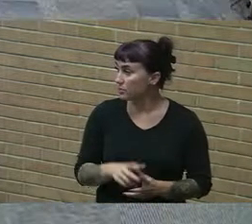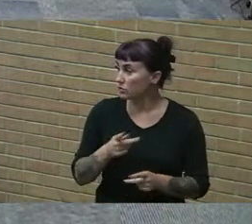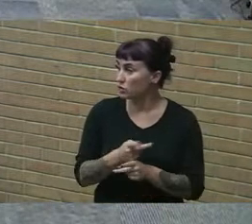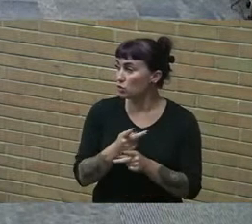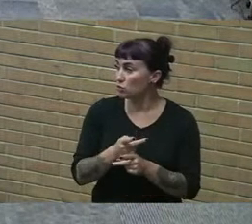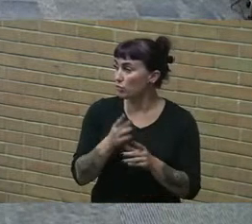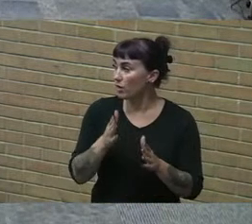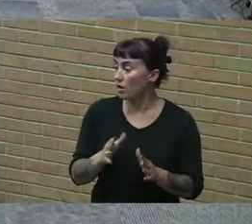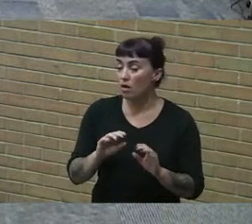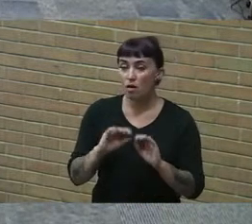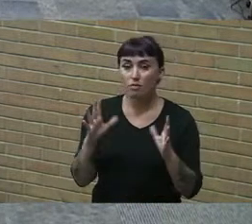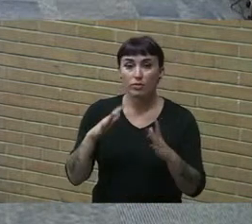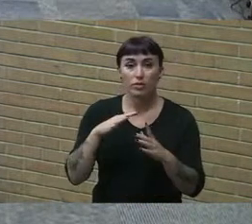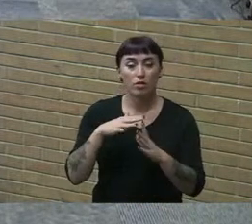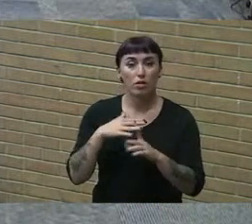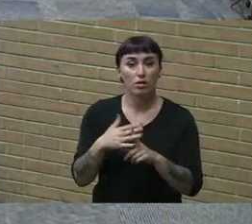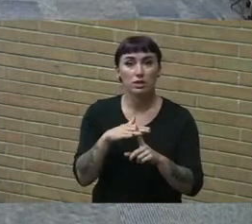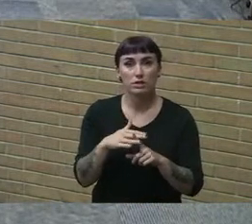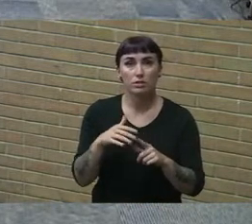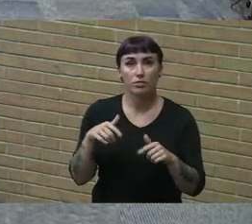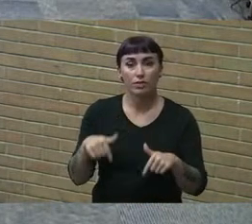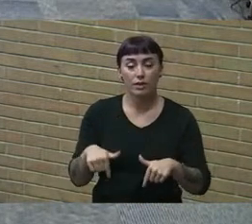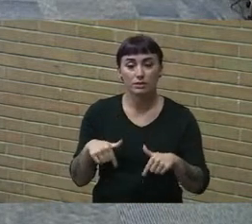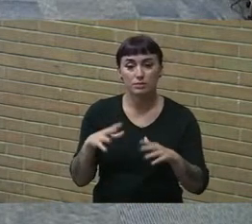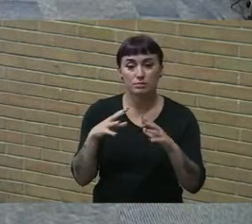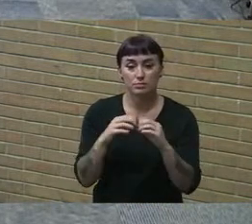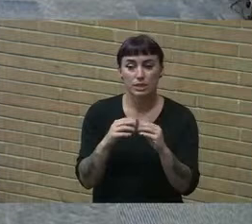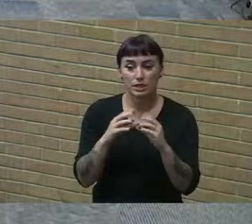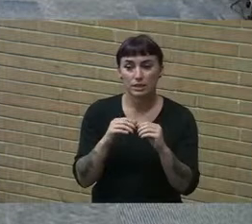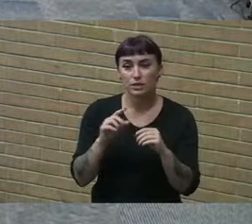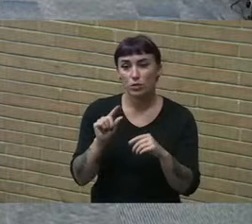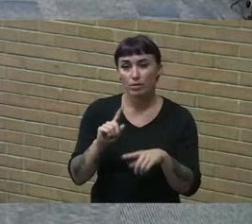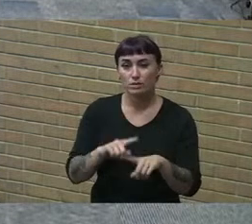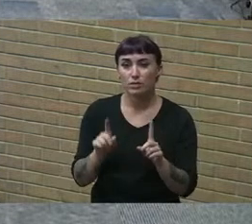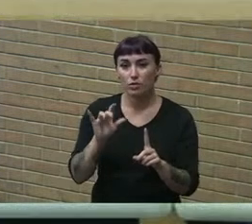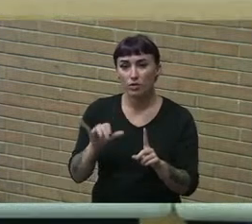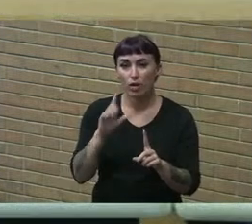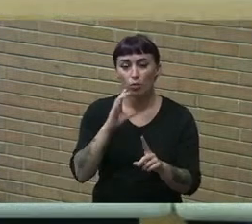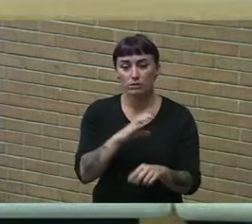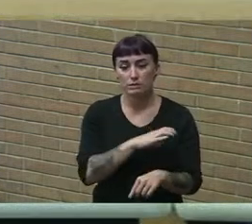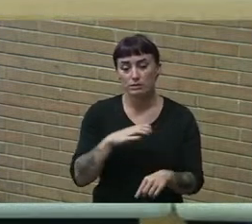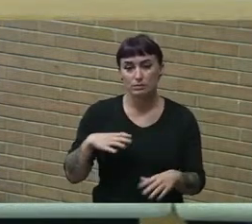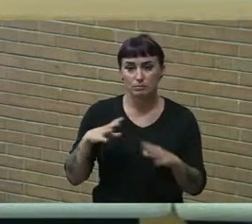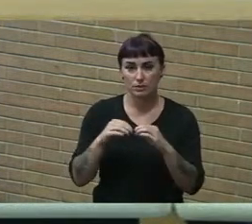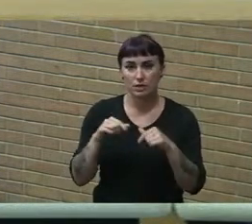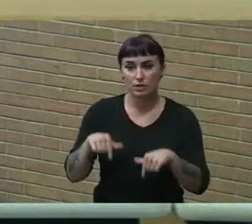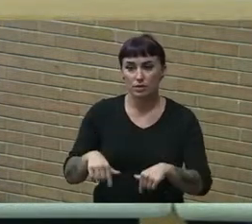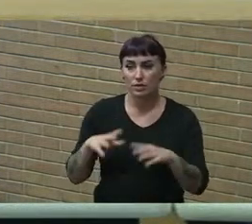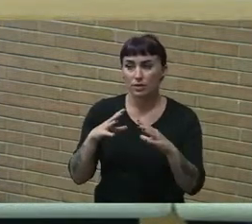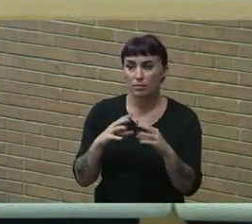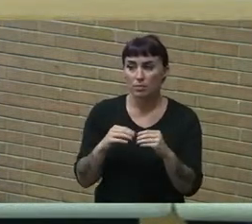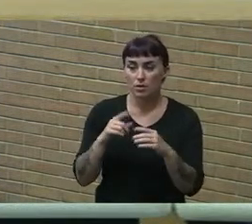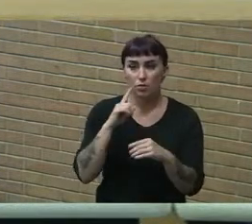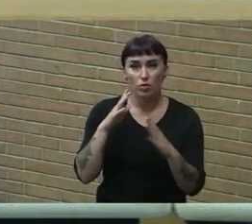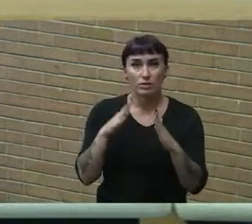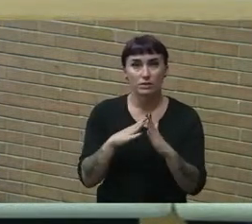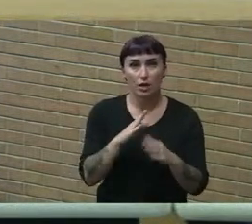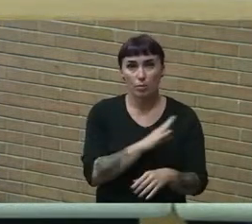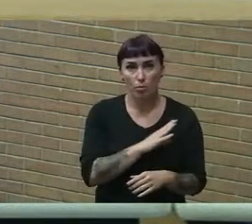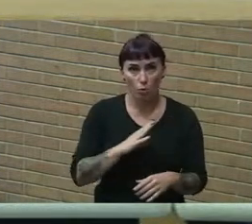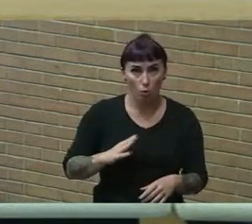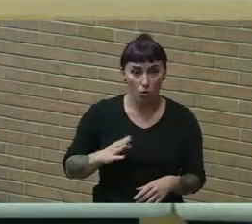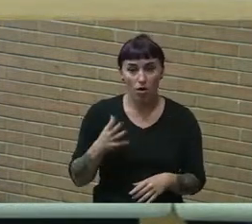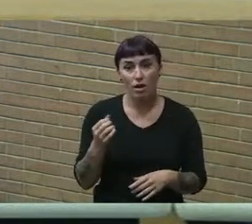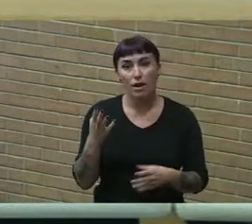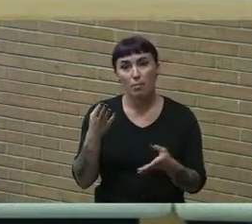Obviously, the context of this meeting is a little bit different. That was a committee meeting. This is a meeting of the full town board and